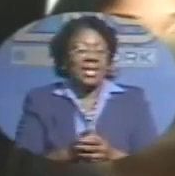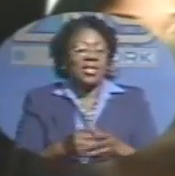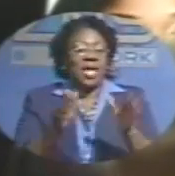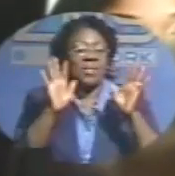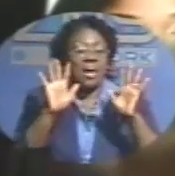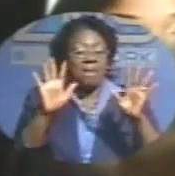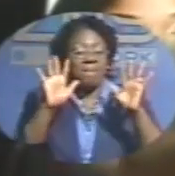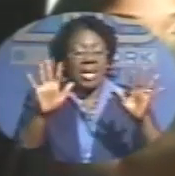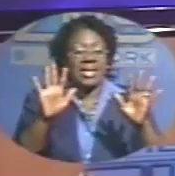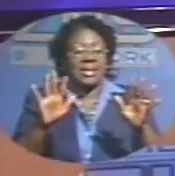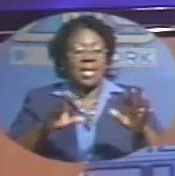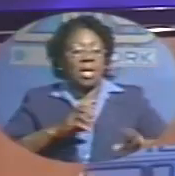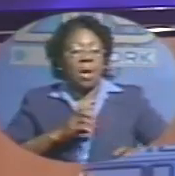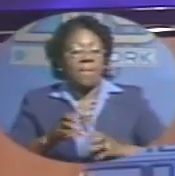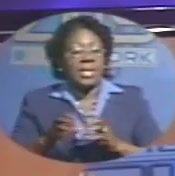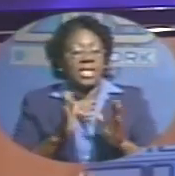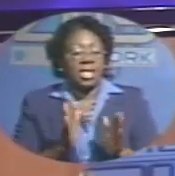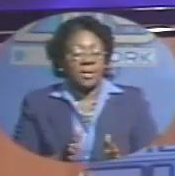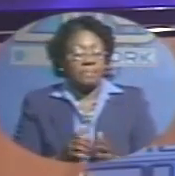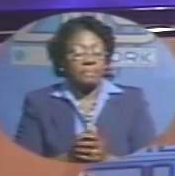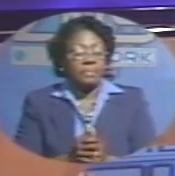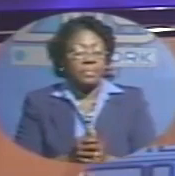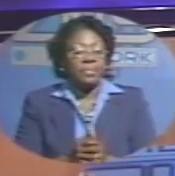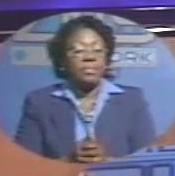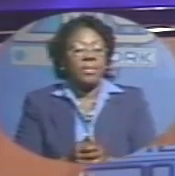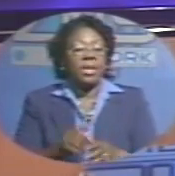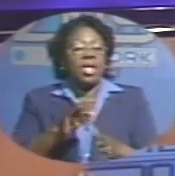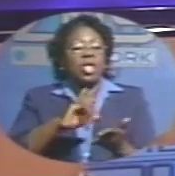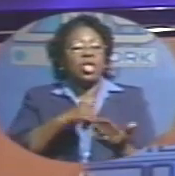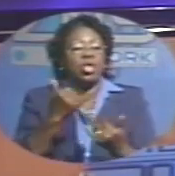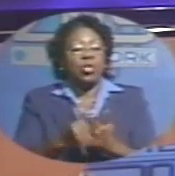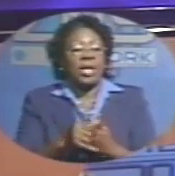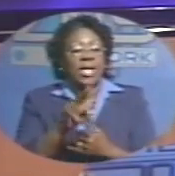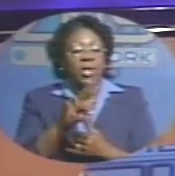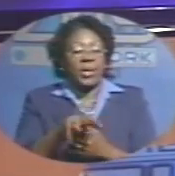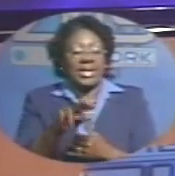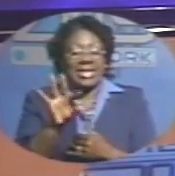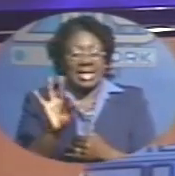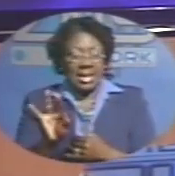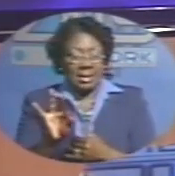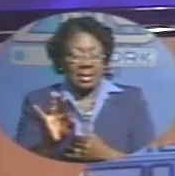amazing competition. Now, the pageant is set for July 29th at the Atlantis Resort.